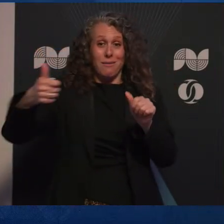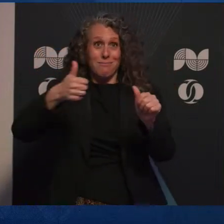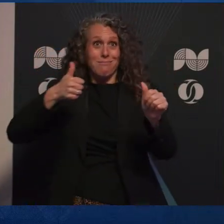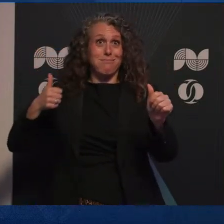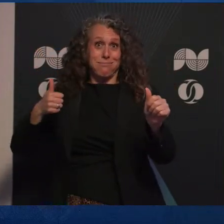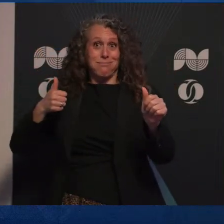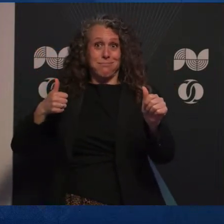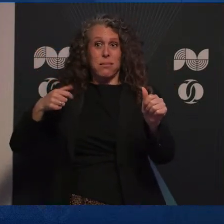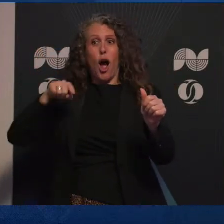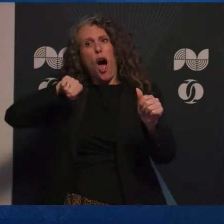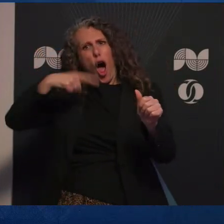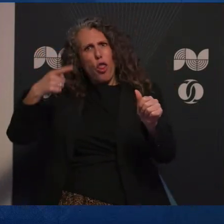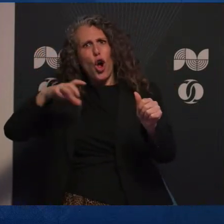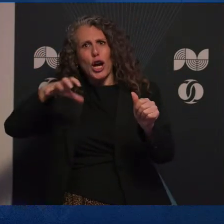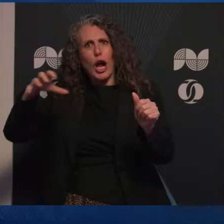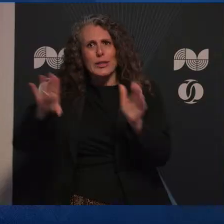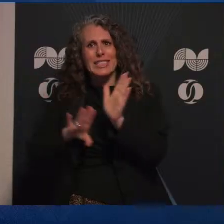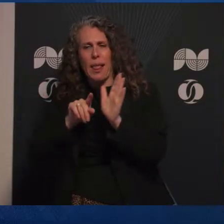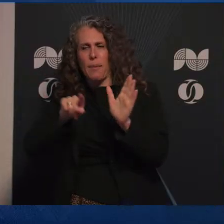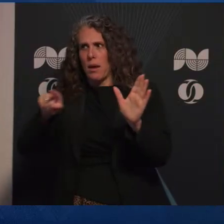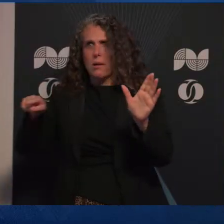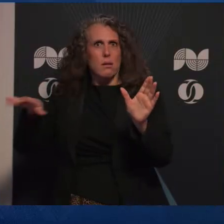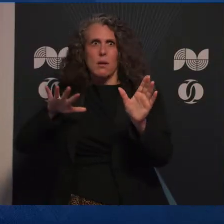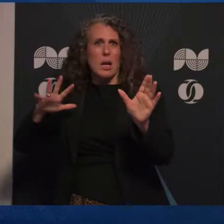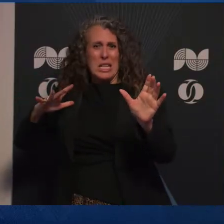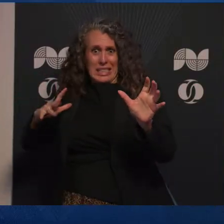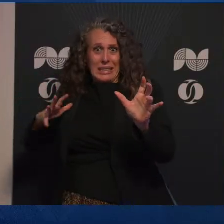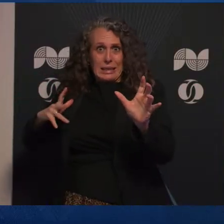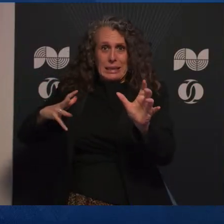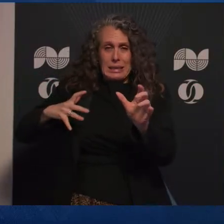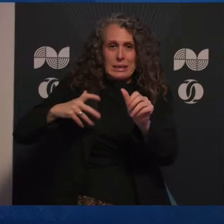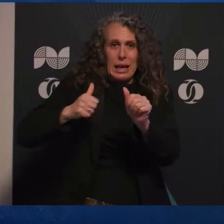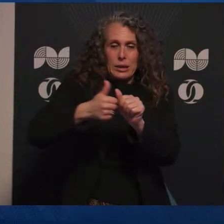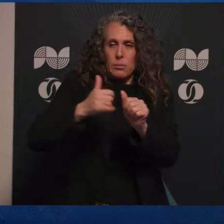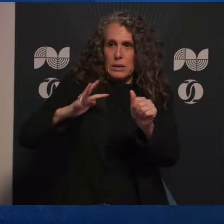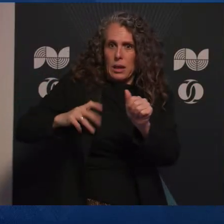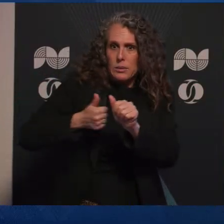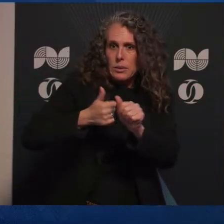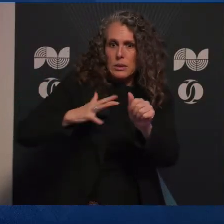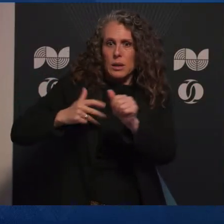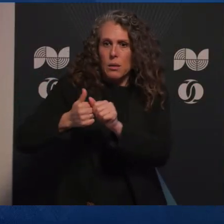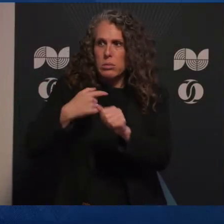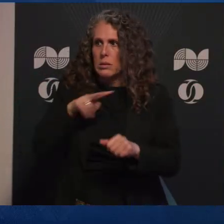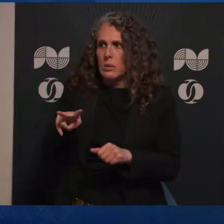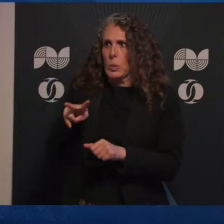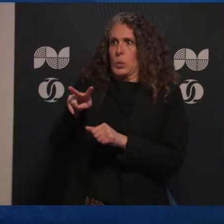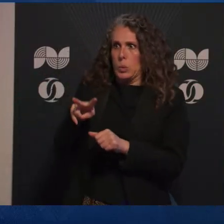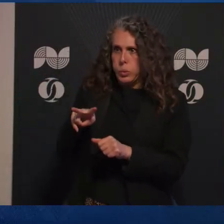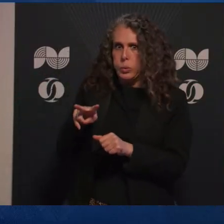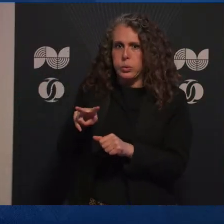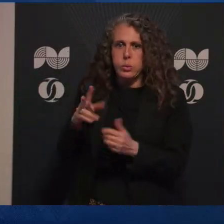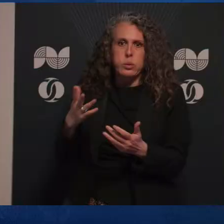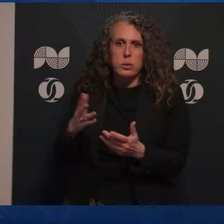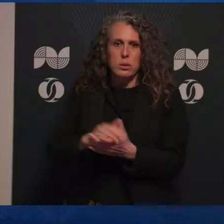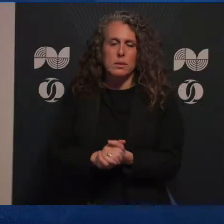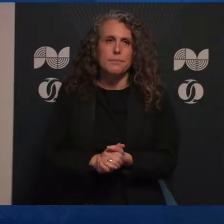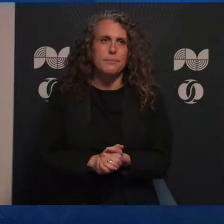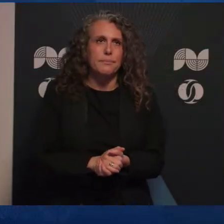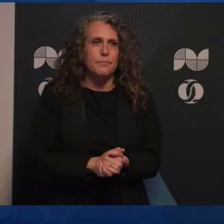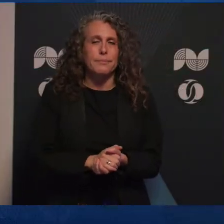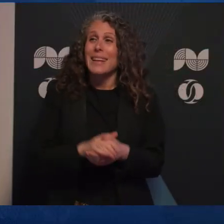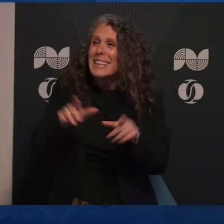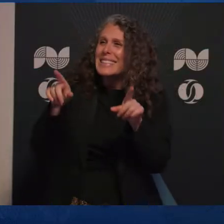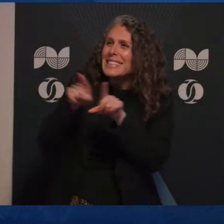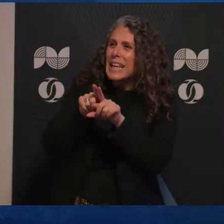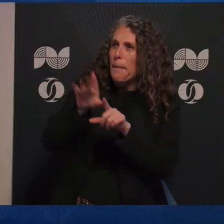that is actually quite disturbing. I mean, it is really a new thing. Now, like you said, there's also, of